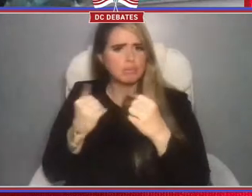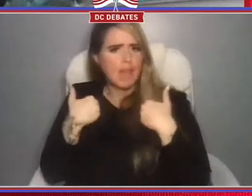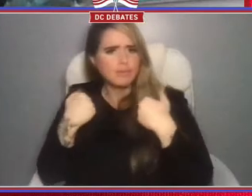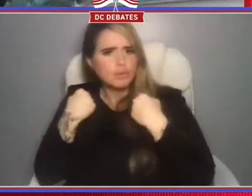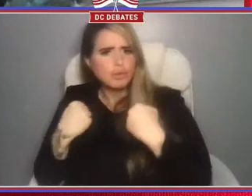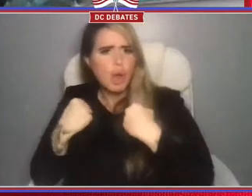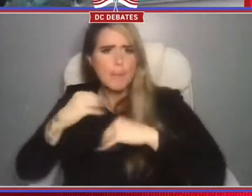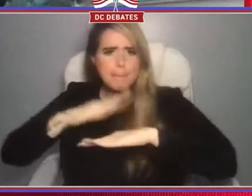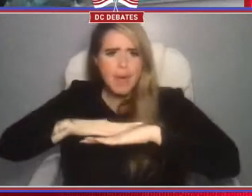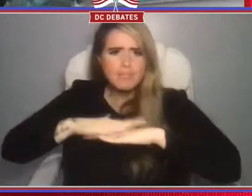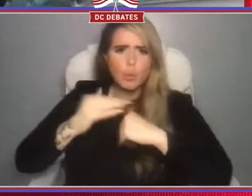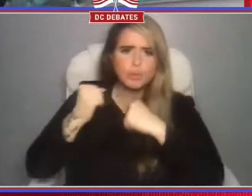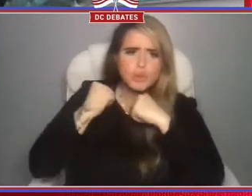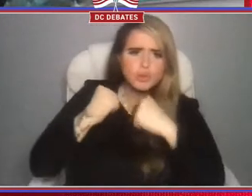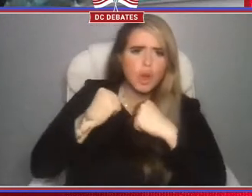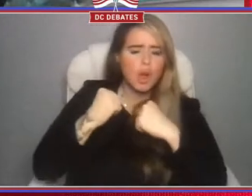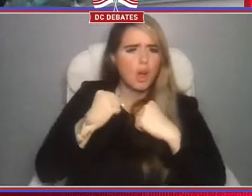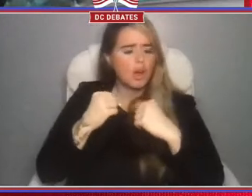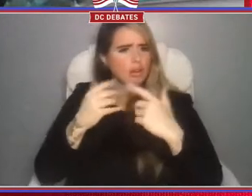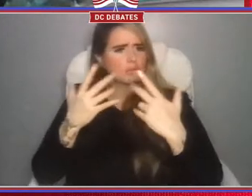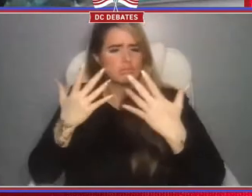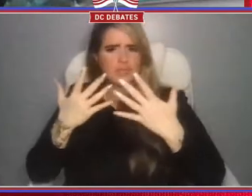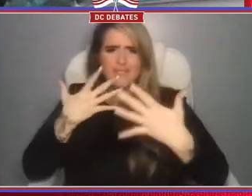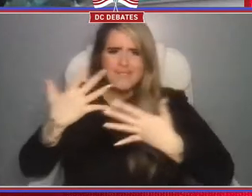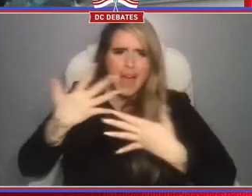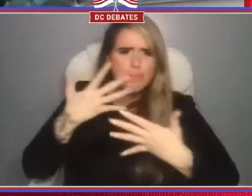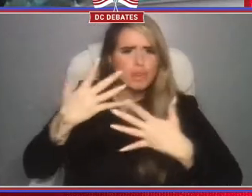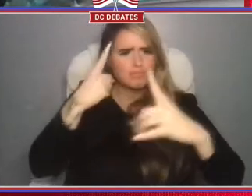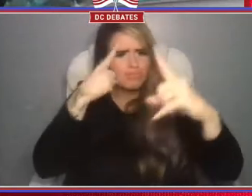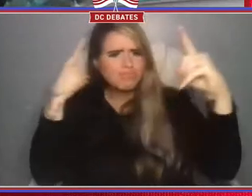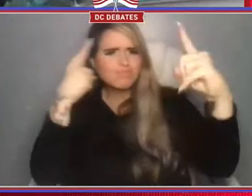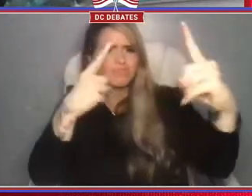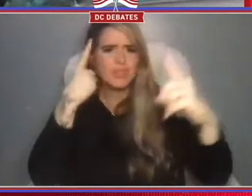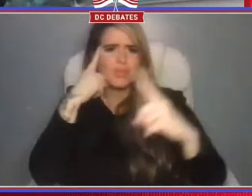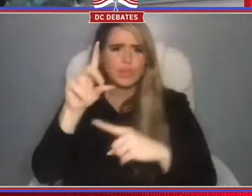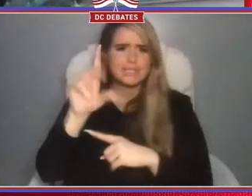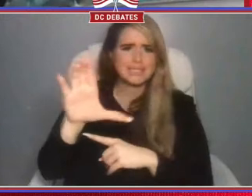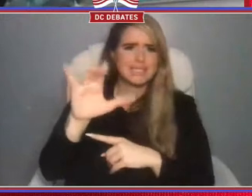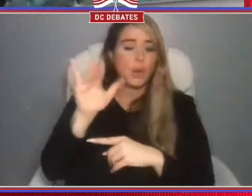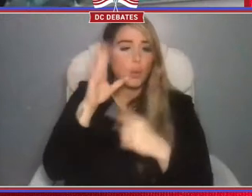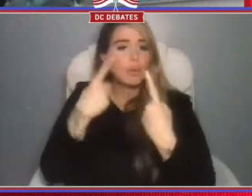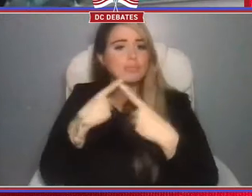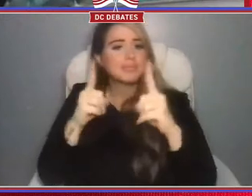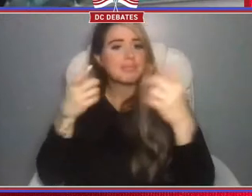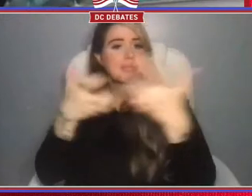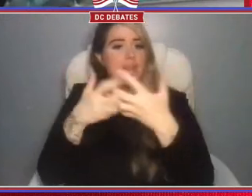equitable, more vibrant Washington, D.C. that work for all people in the District of Columbia. Thank you. Vote Trayon White for mayor